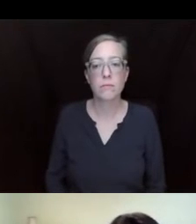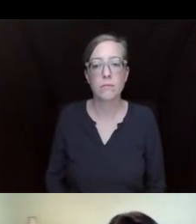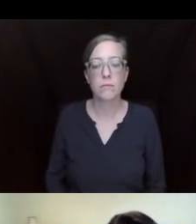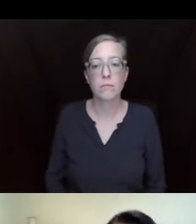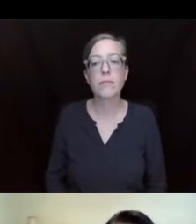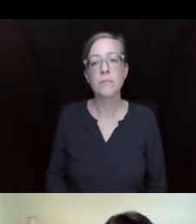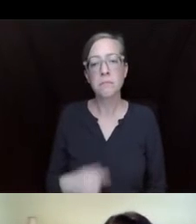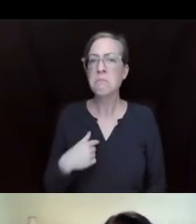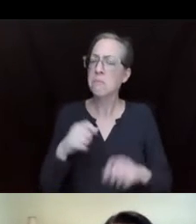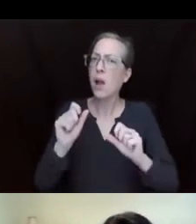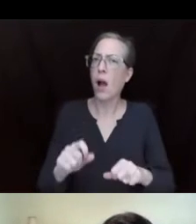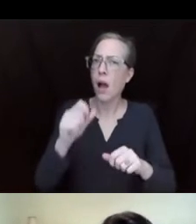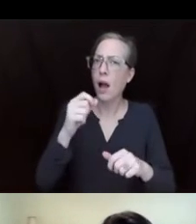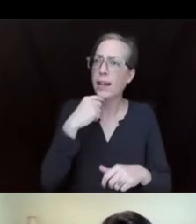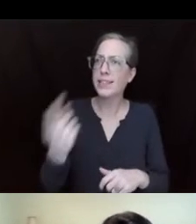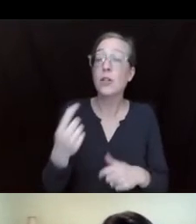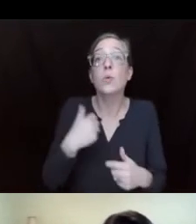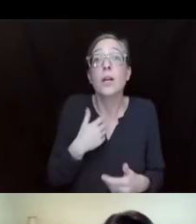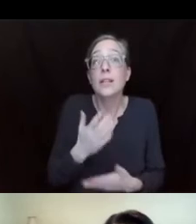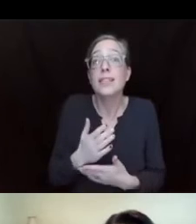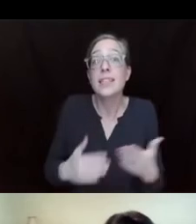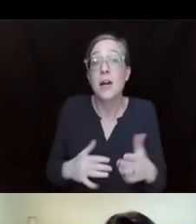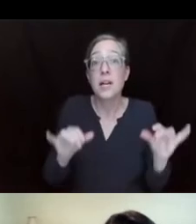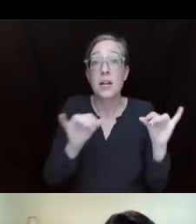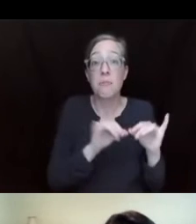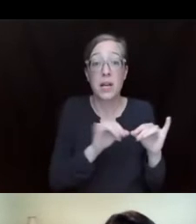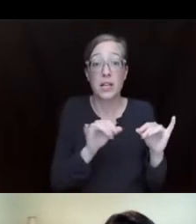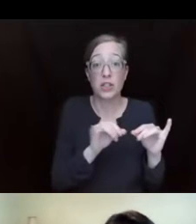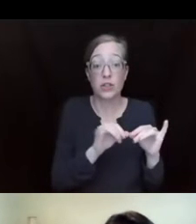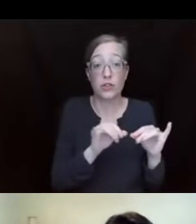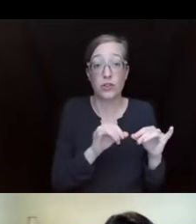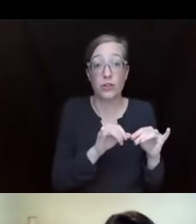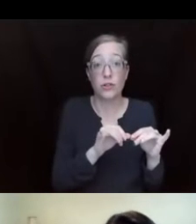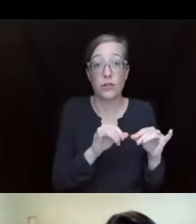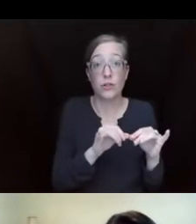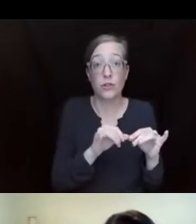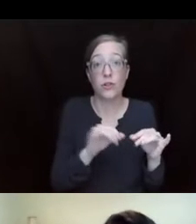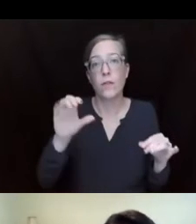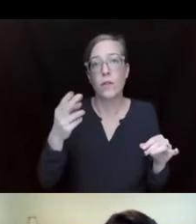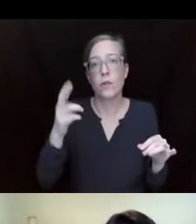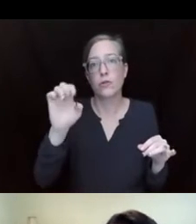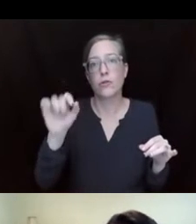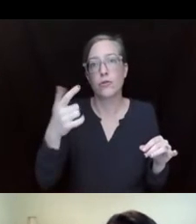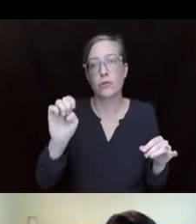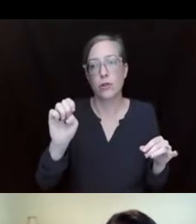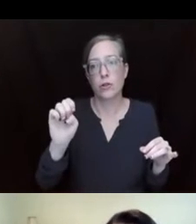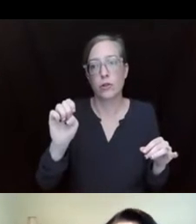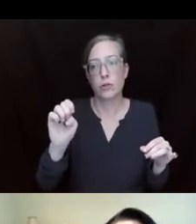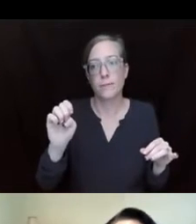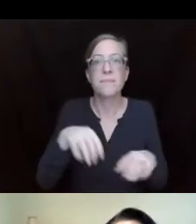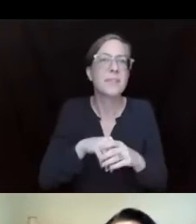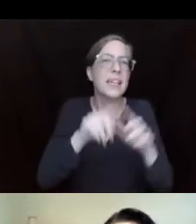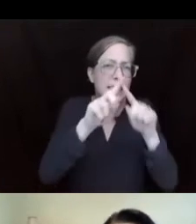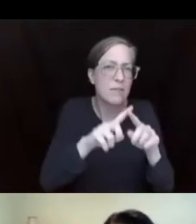can tell you that we have also measured in my laboratory the charge of many bacterial and yeast cells, and everybody's negative.